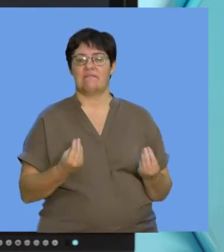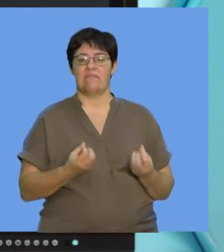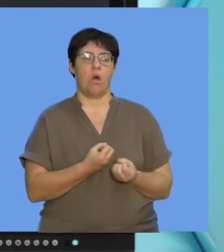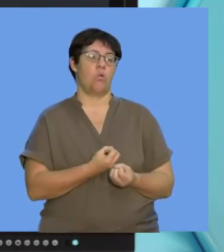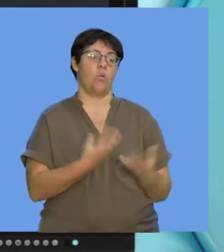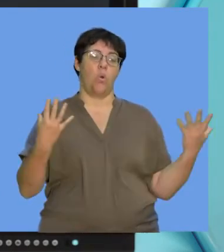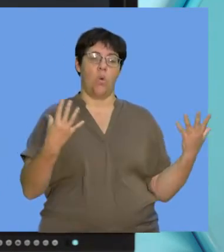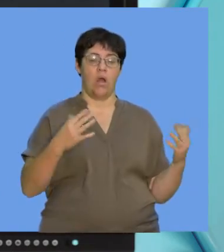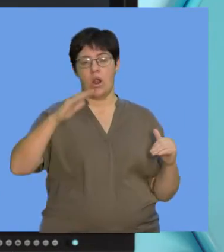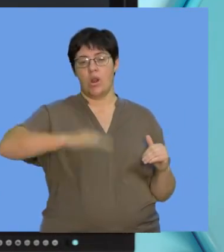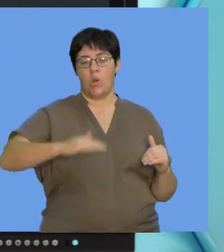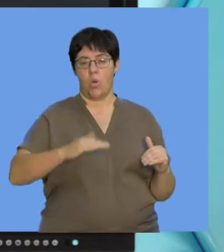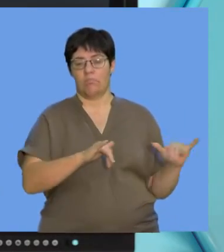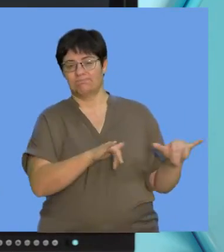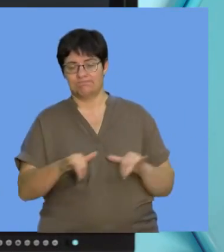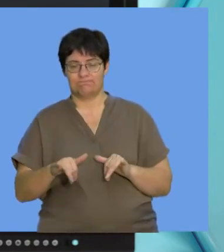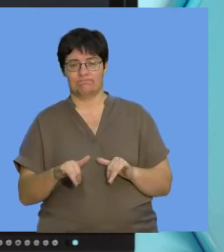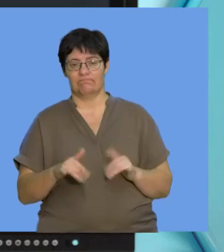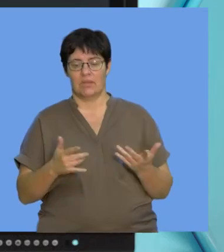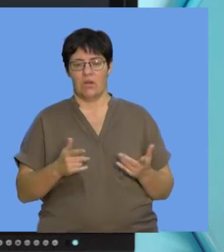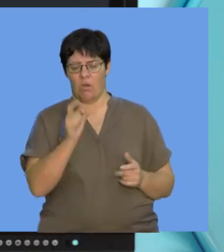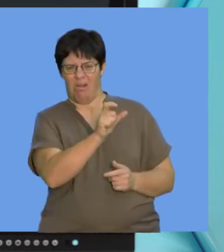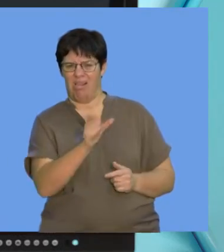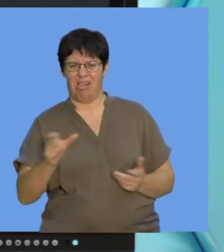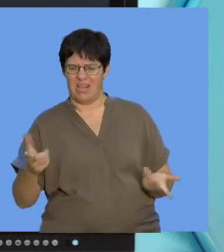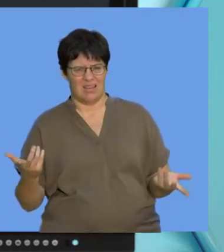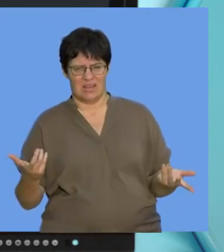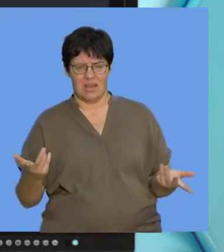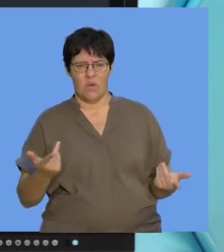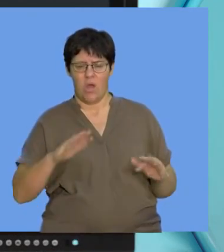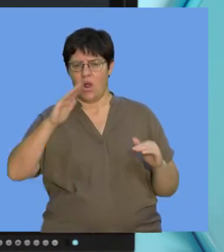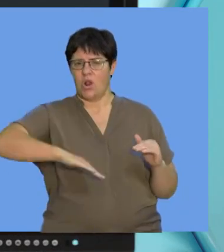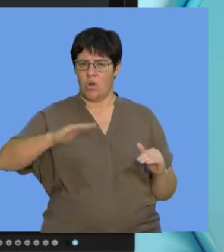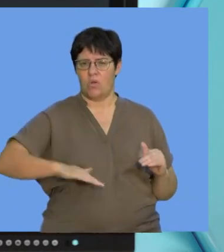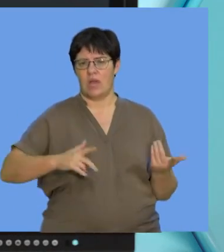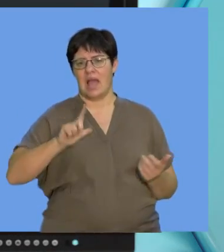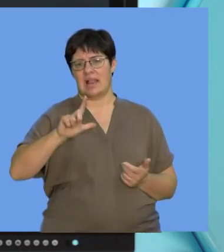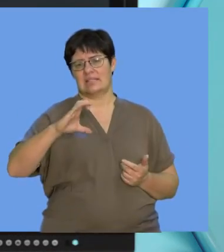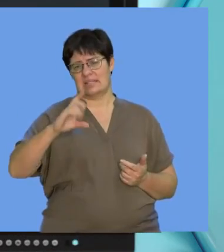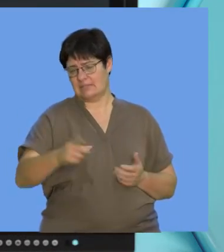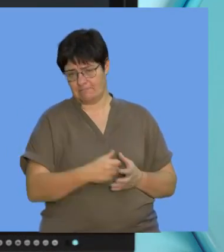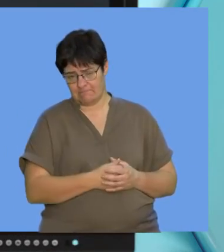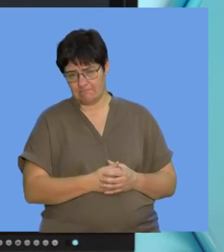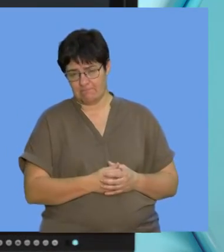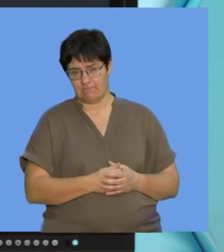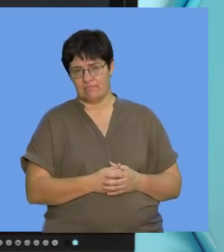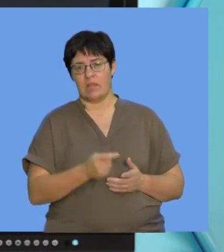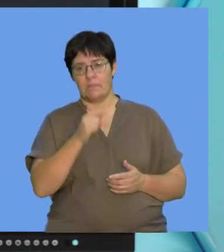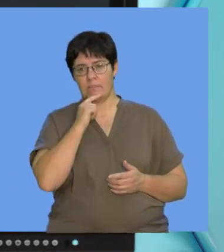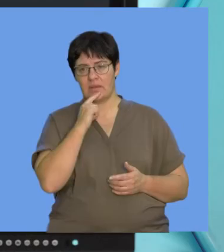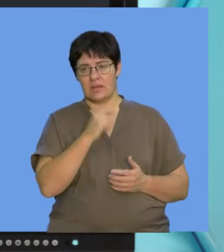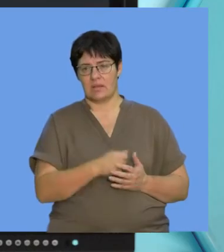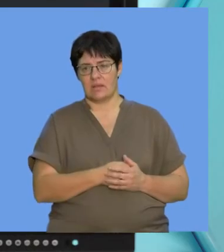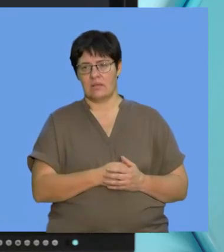a lot of lowest common denominators there or terms when it comes to the lowest common denominator. We call this